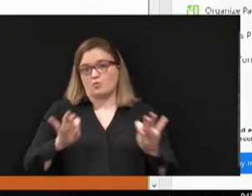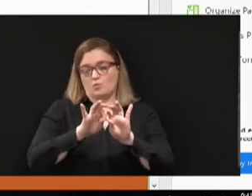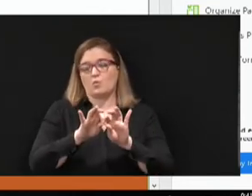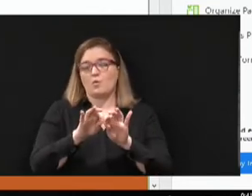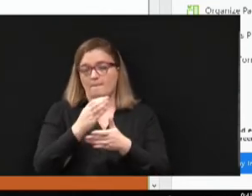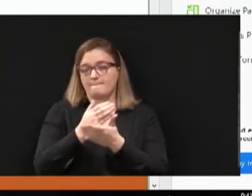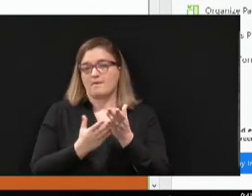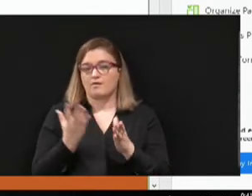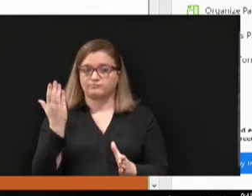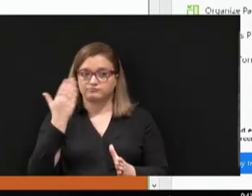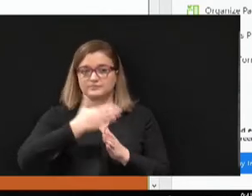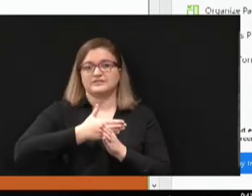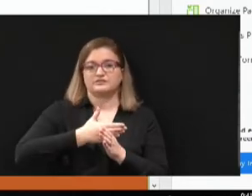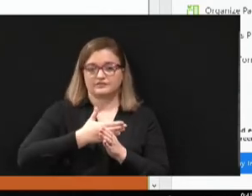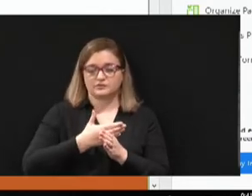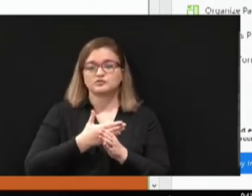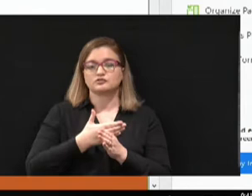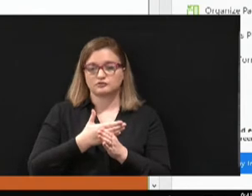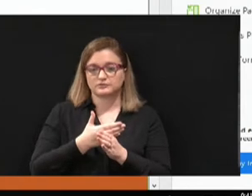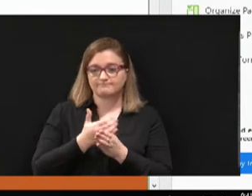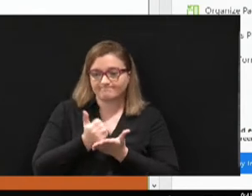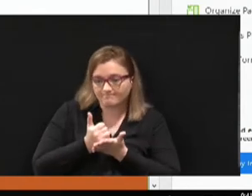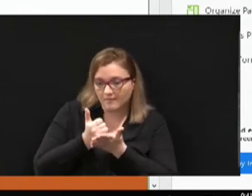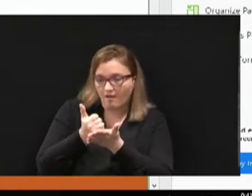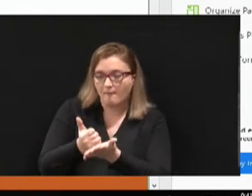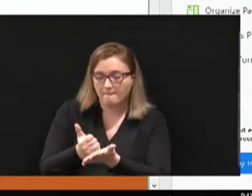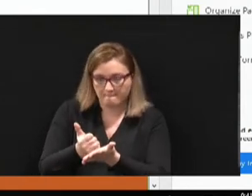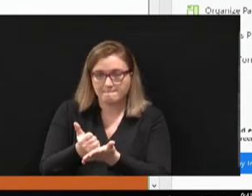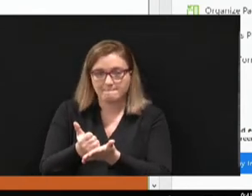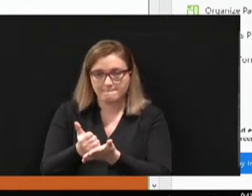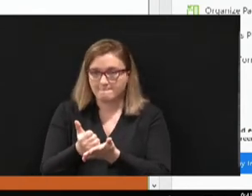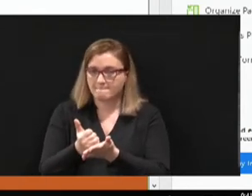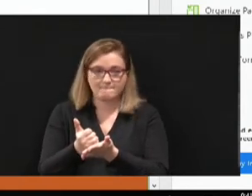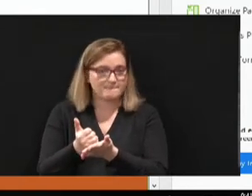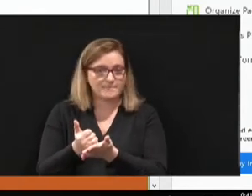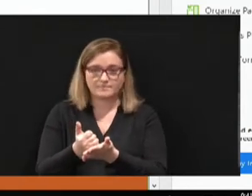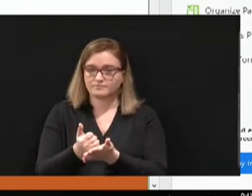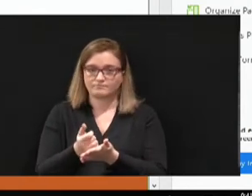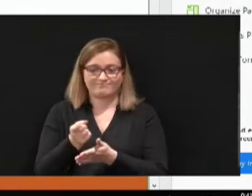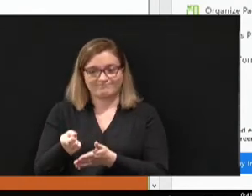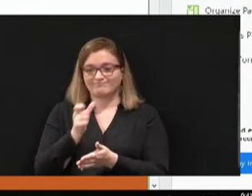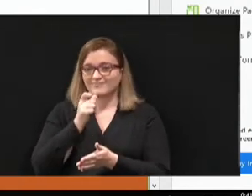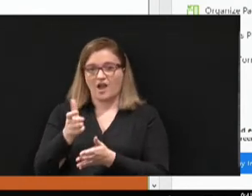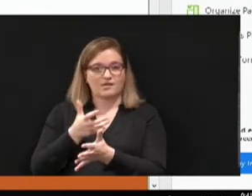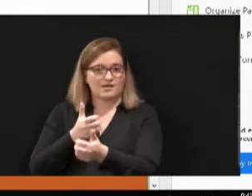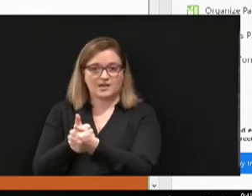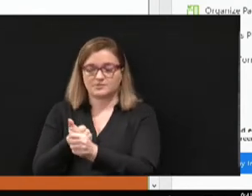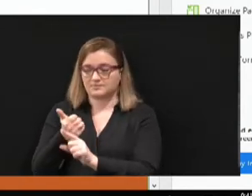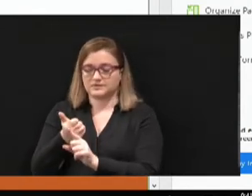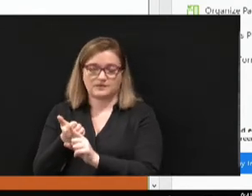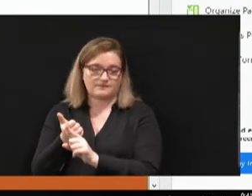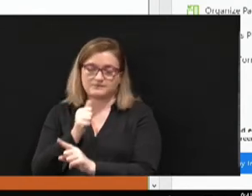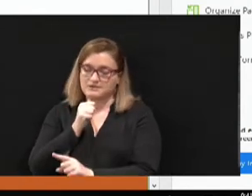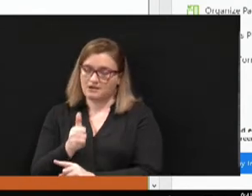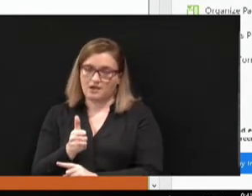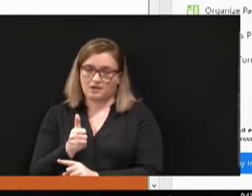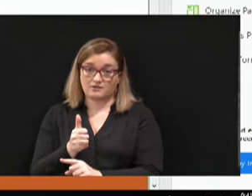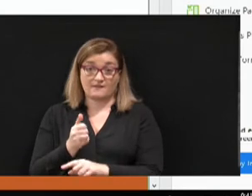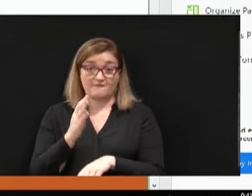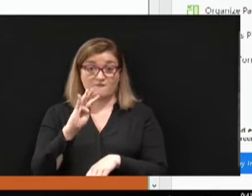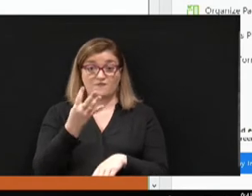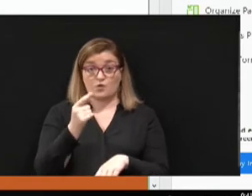readers don't catch up without intensive intervention. They're not going to do it on their own. After fourth